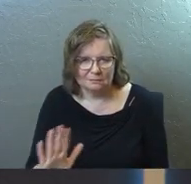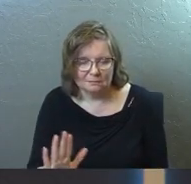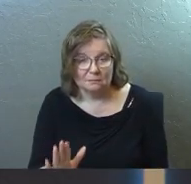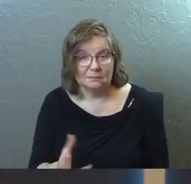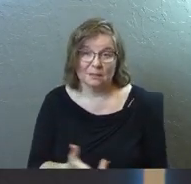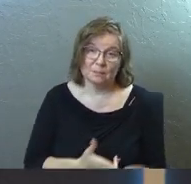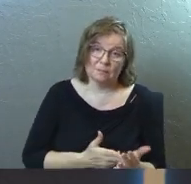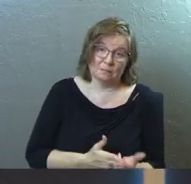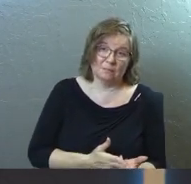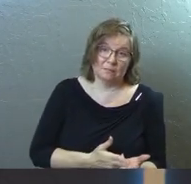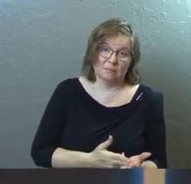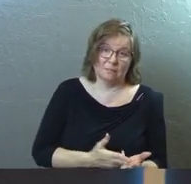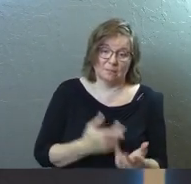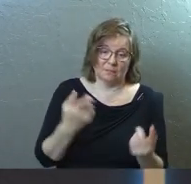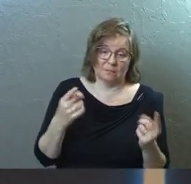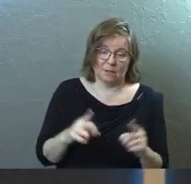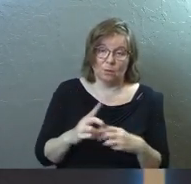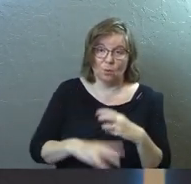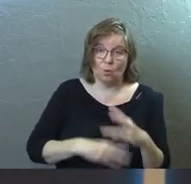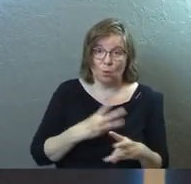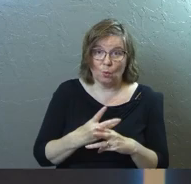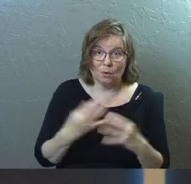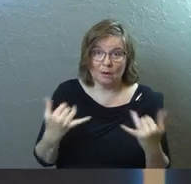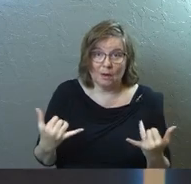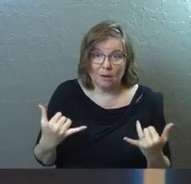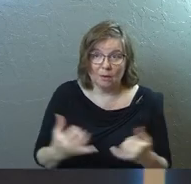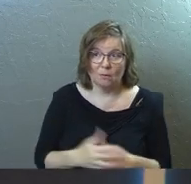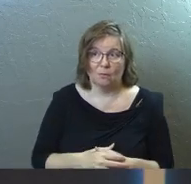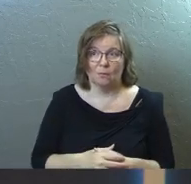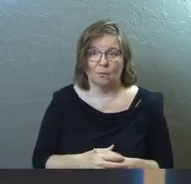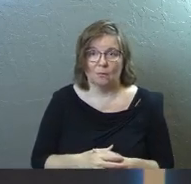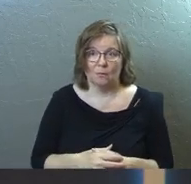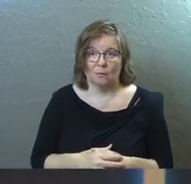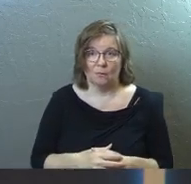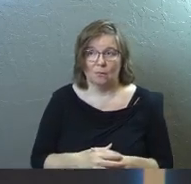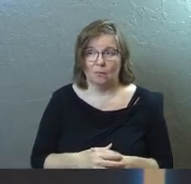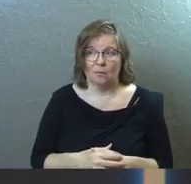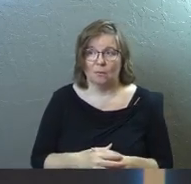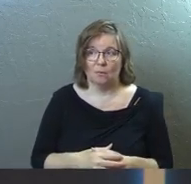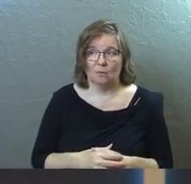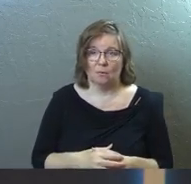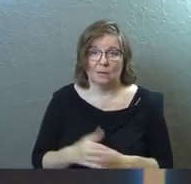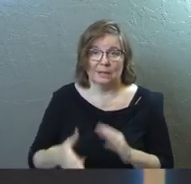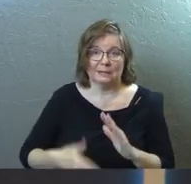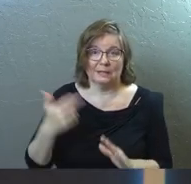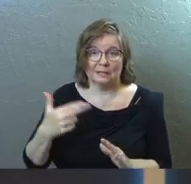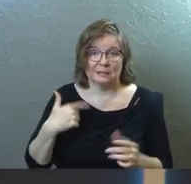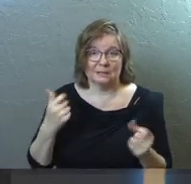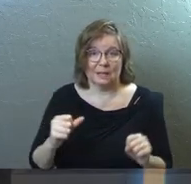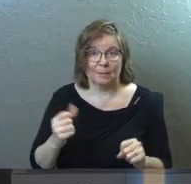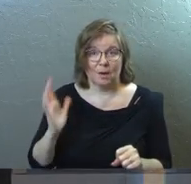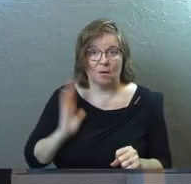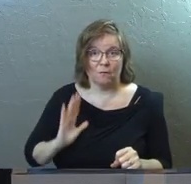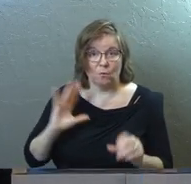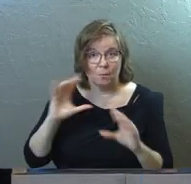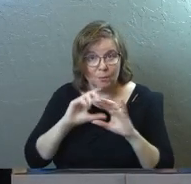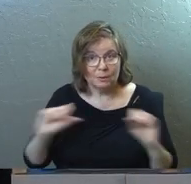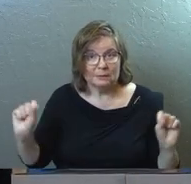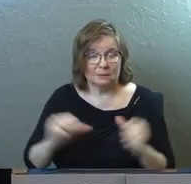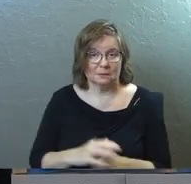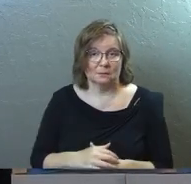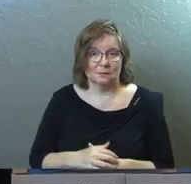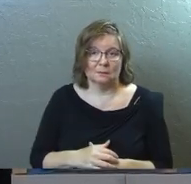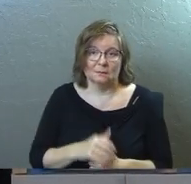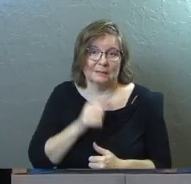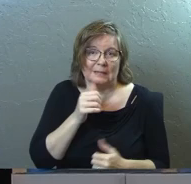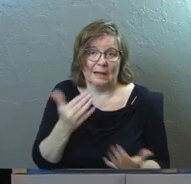Can we just be honest about what's happening in our world right now? An assassination attempt on a former president.